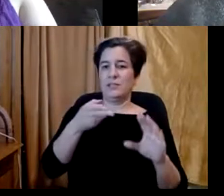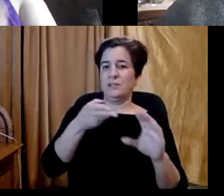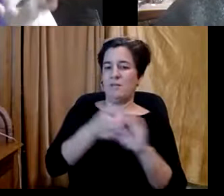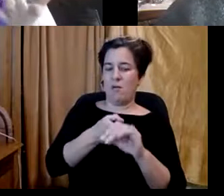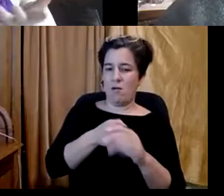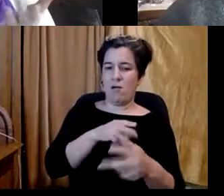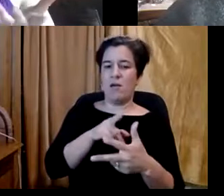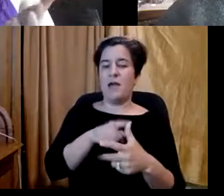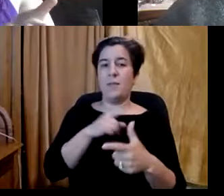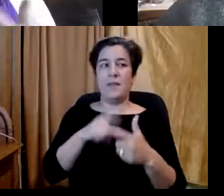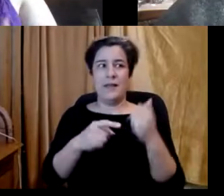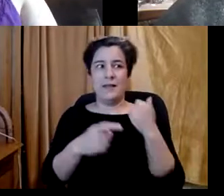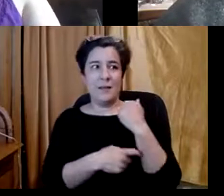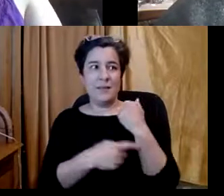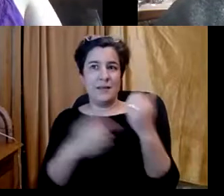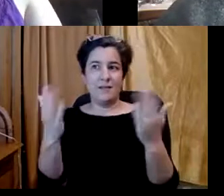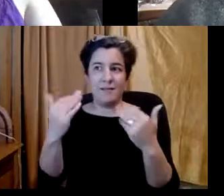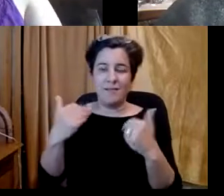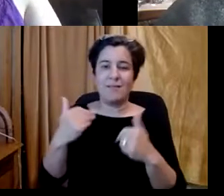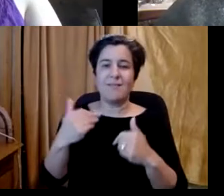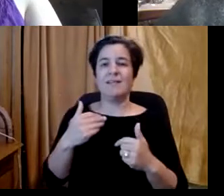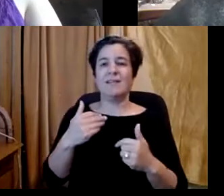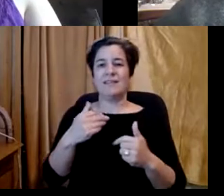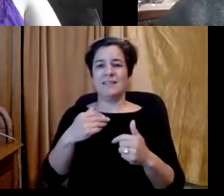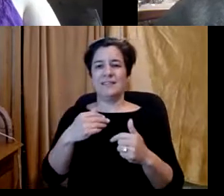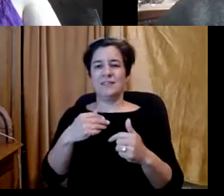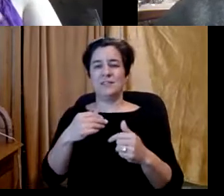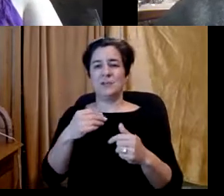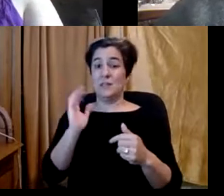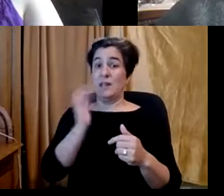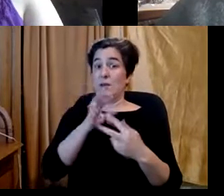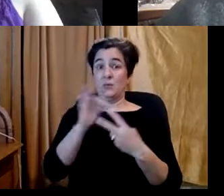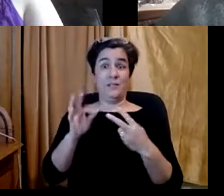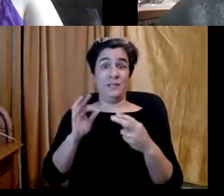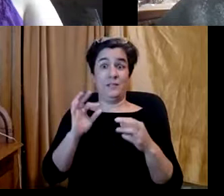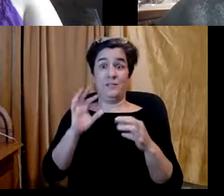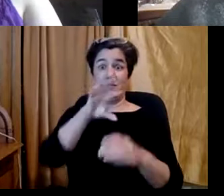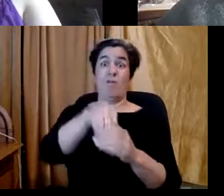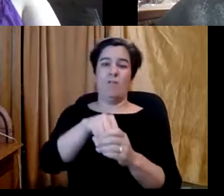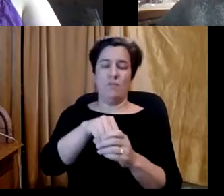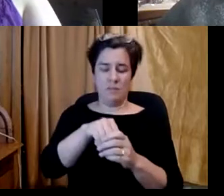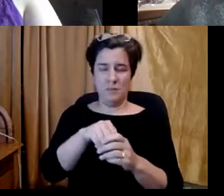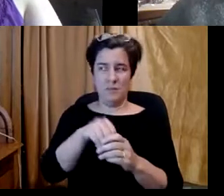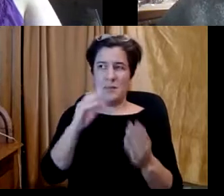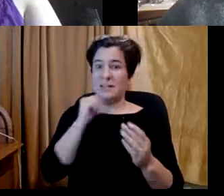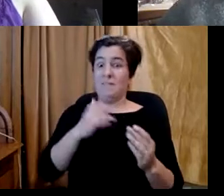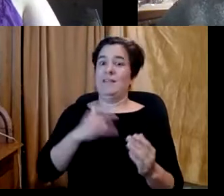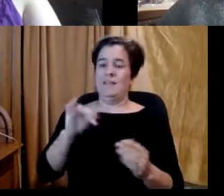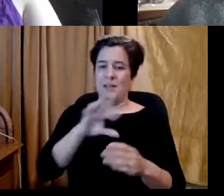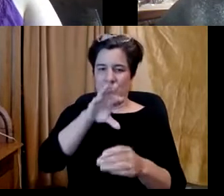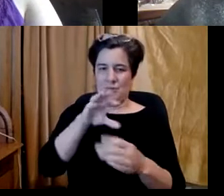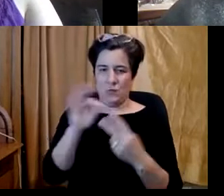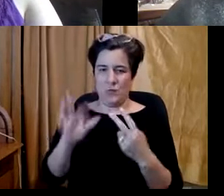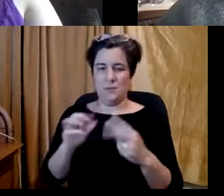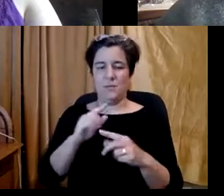it's a temptation. Jump in with me. And it's our choice to jump in with them. We don't necessarily fully realize it's a choice, but our jumping in, some part of